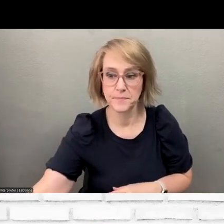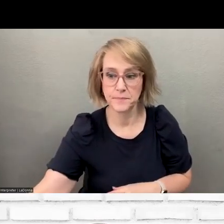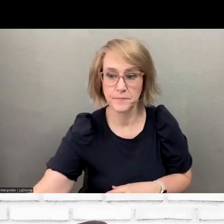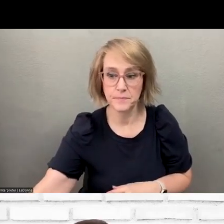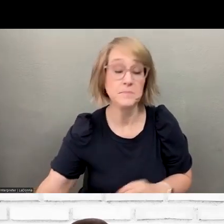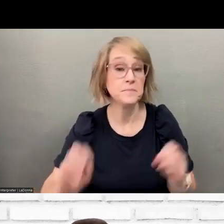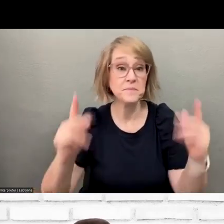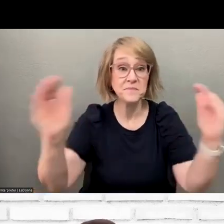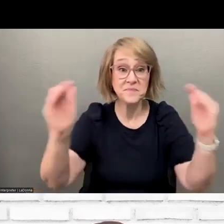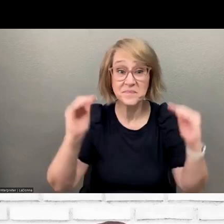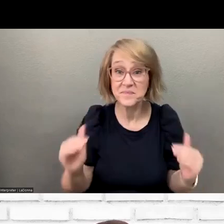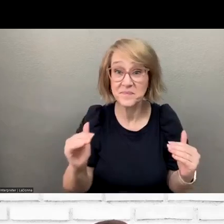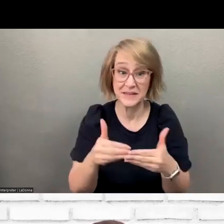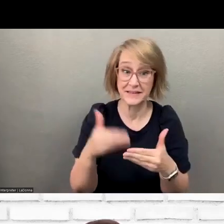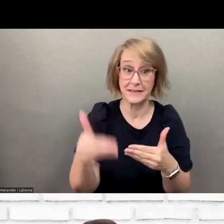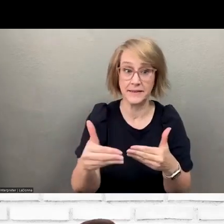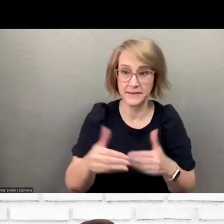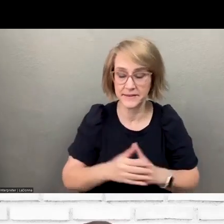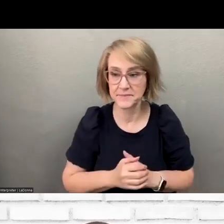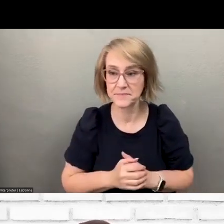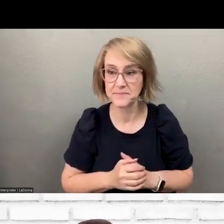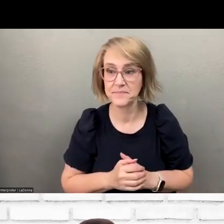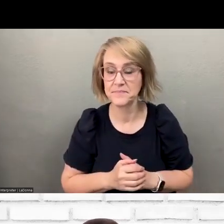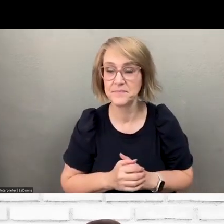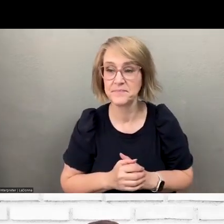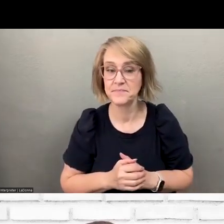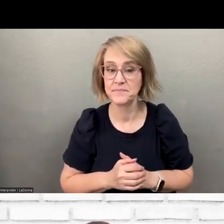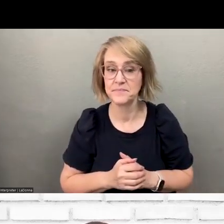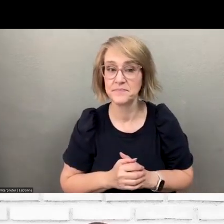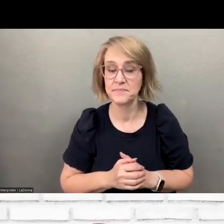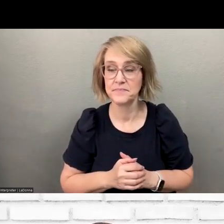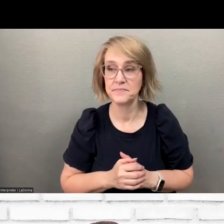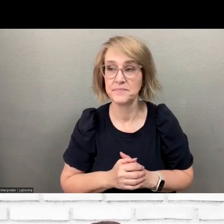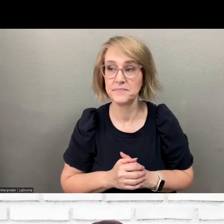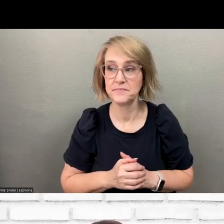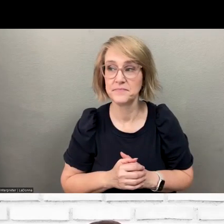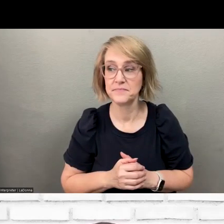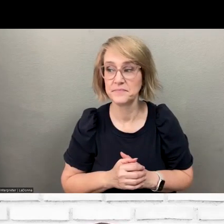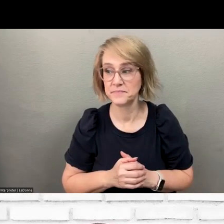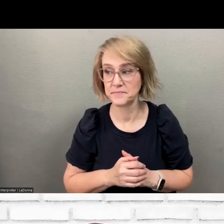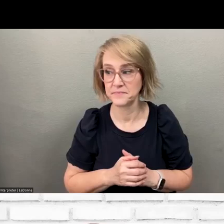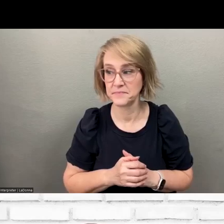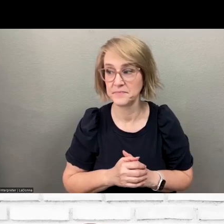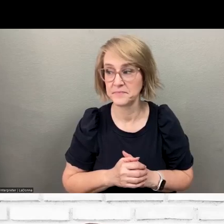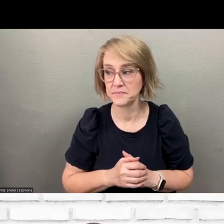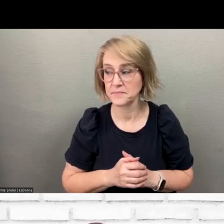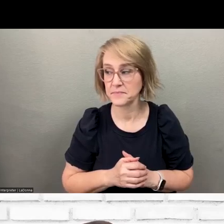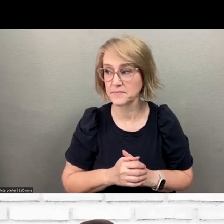move on to our next thing on our agenda. And we're going to move to